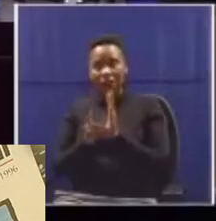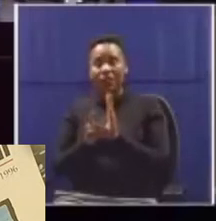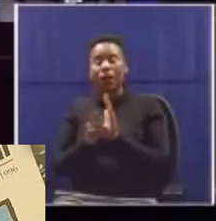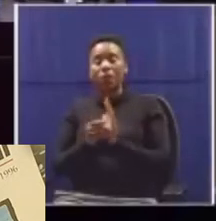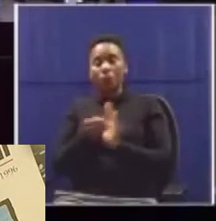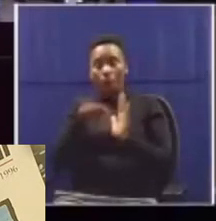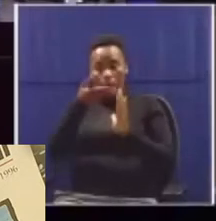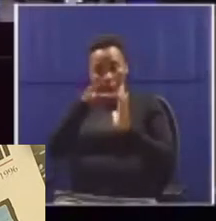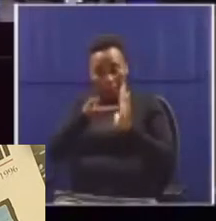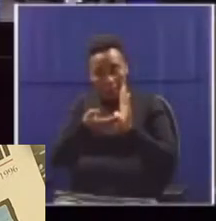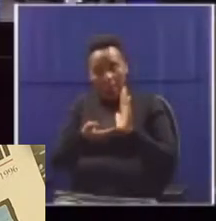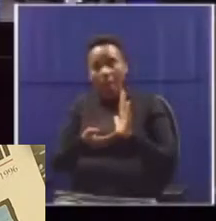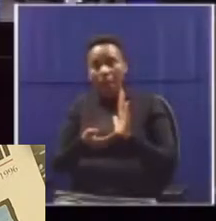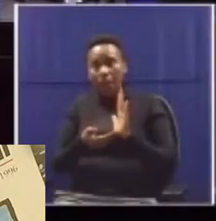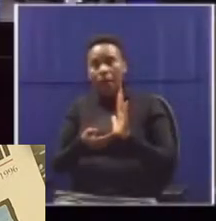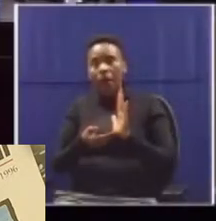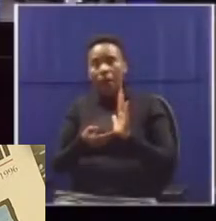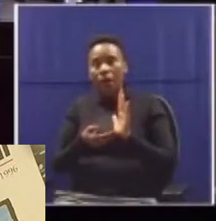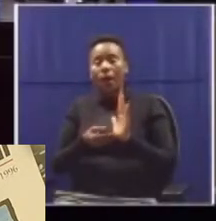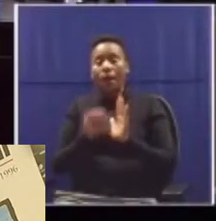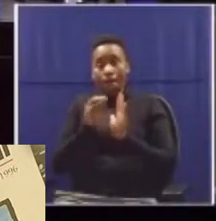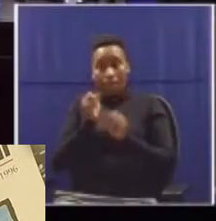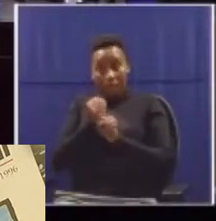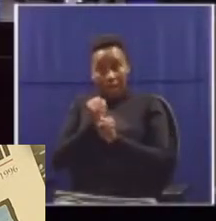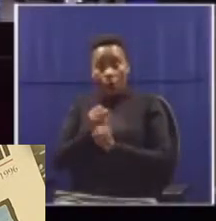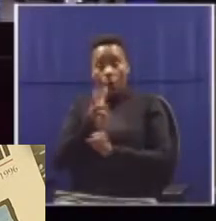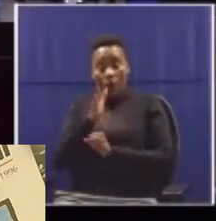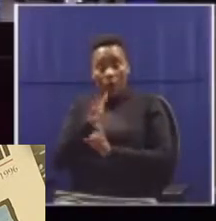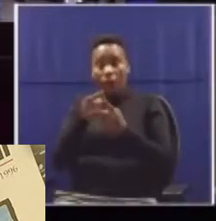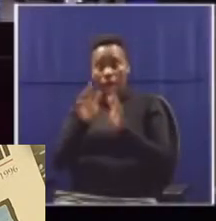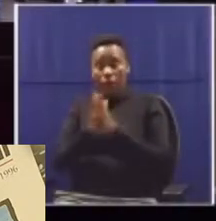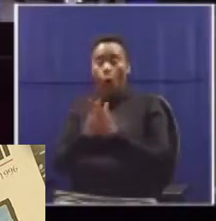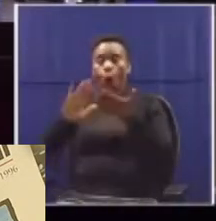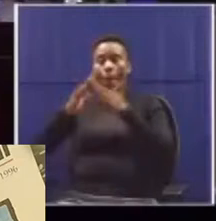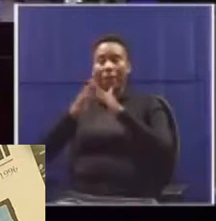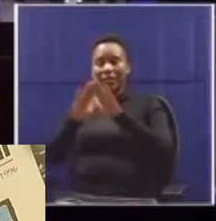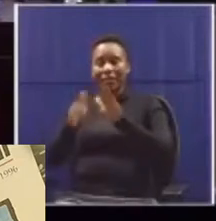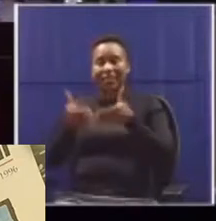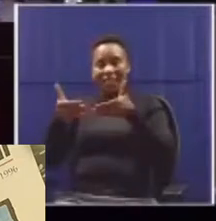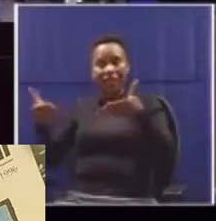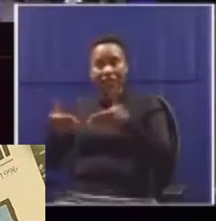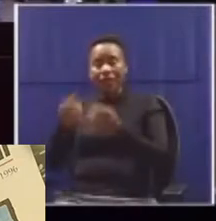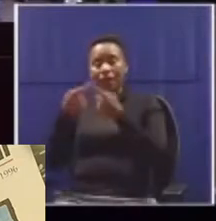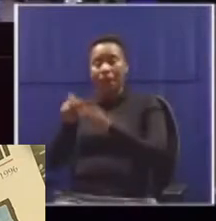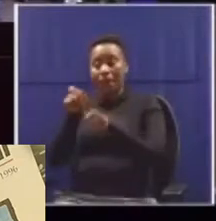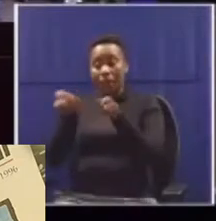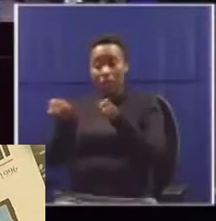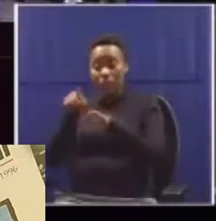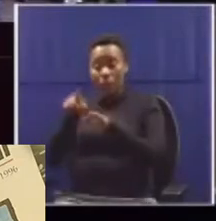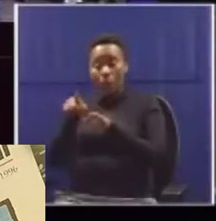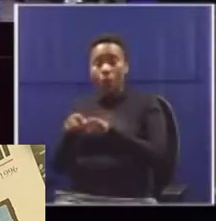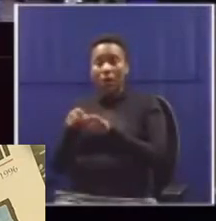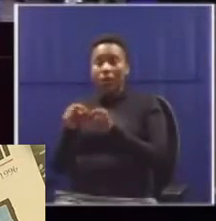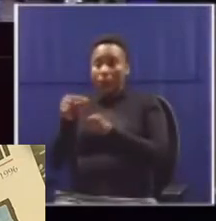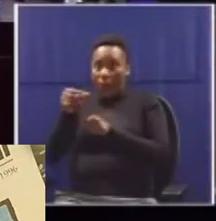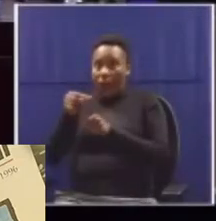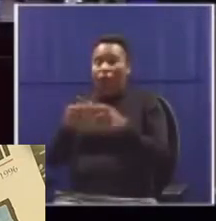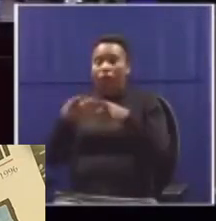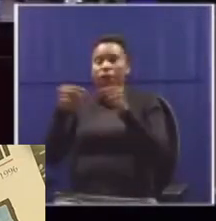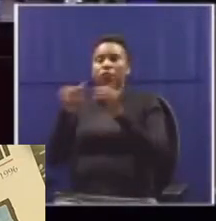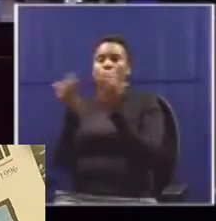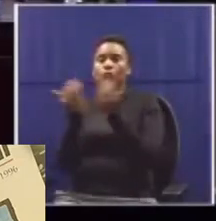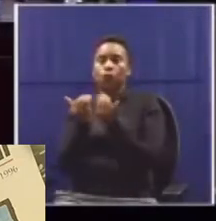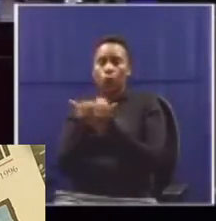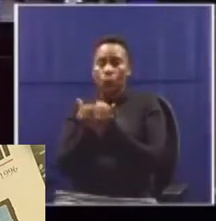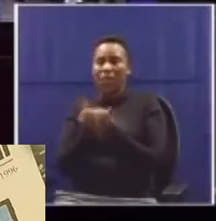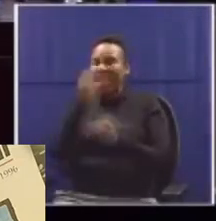will be made for the rendering of community service by candidate legal practitioners who must undertake